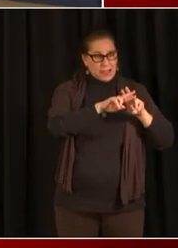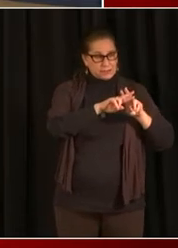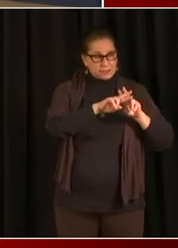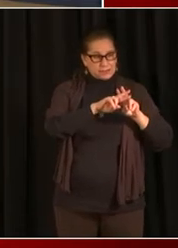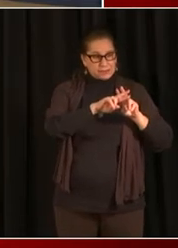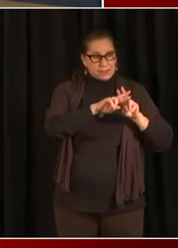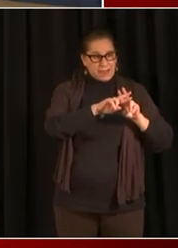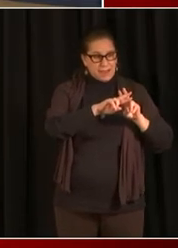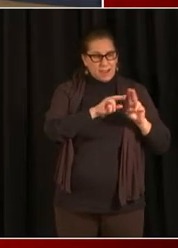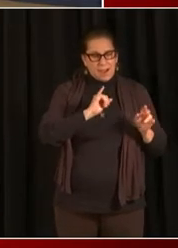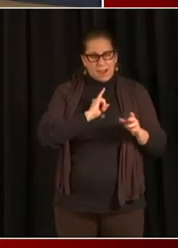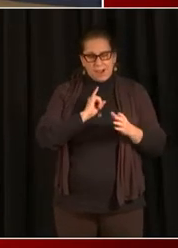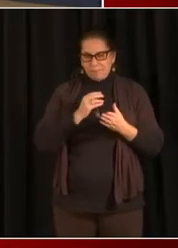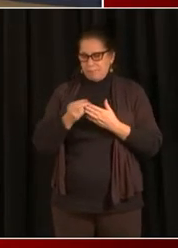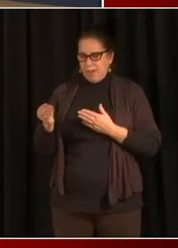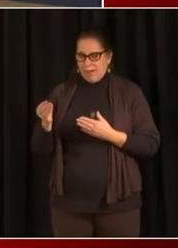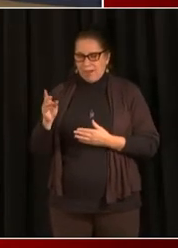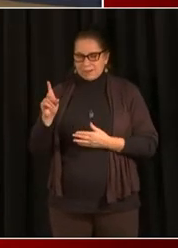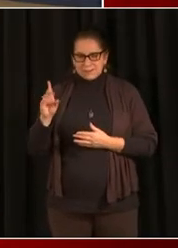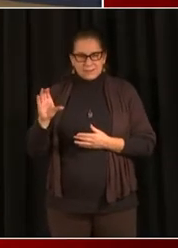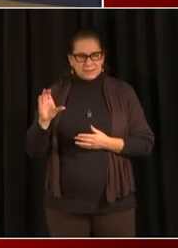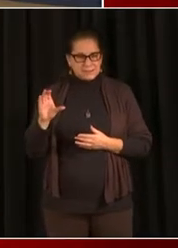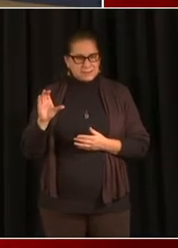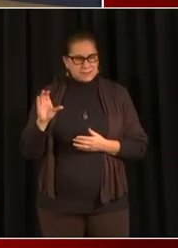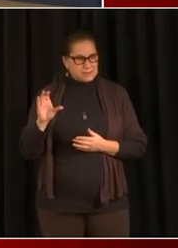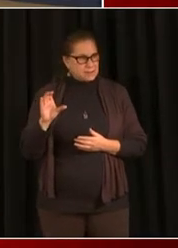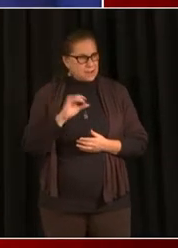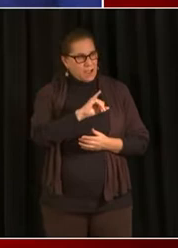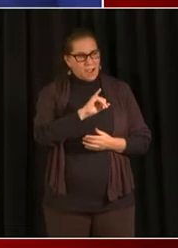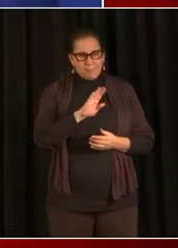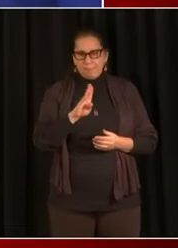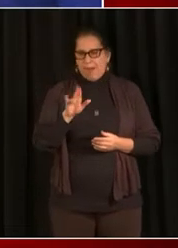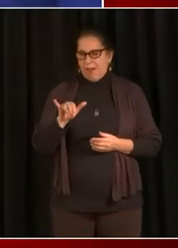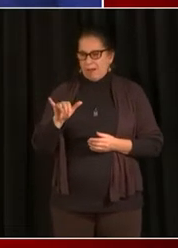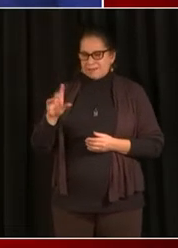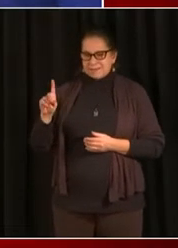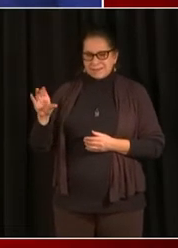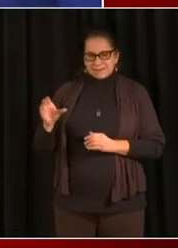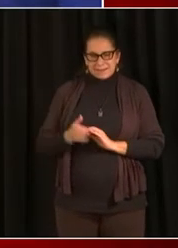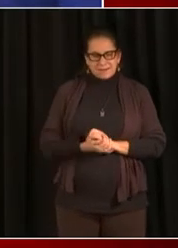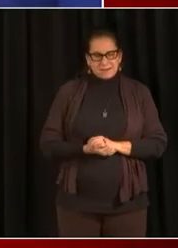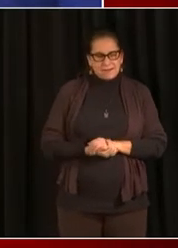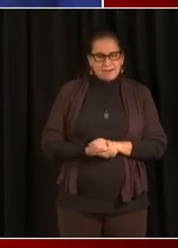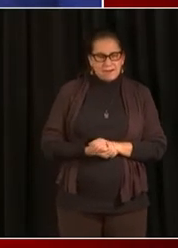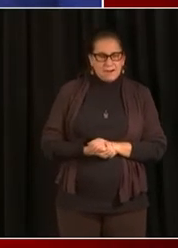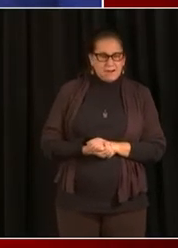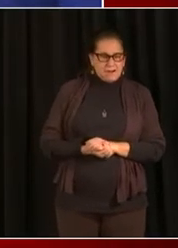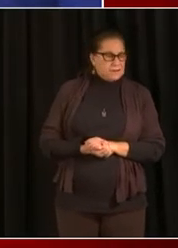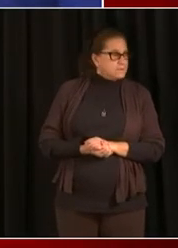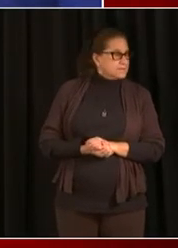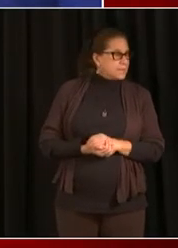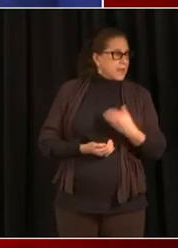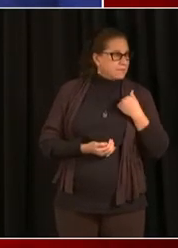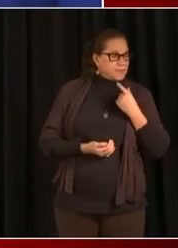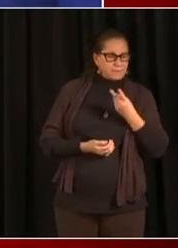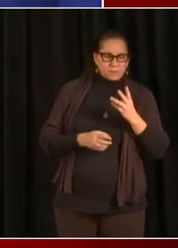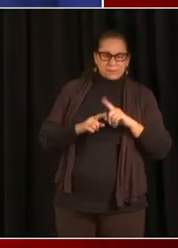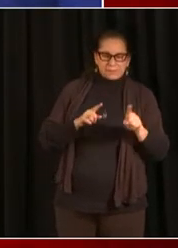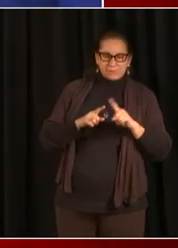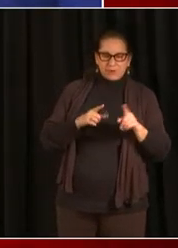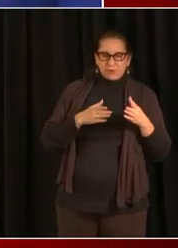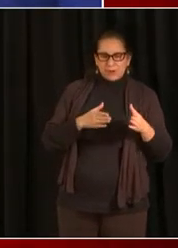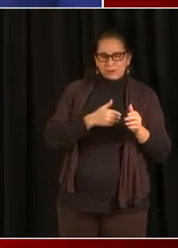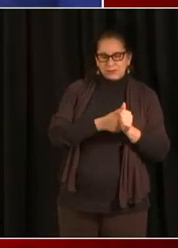for DC retailers? Well, we track it. It's a great question, Deputy Mayor. Thanks for asking that. We track it in a few ways. We've had